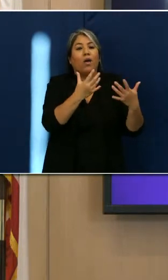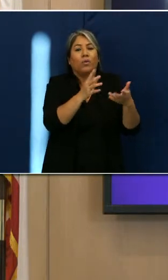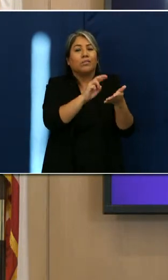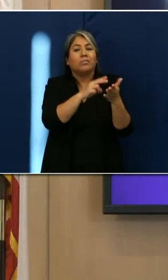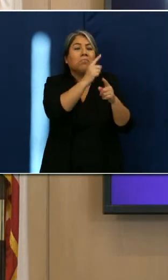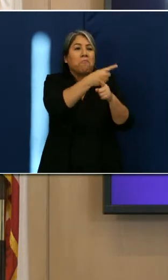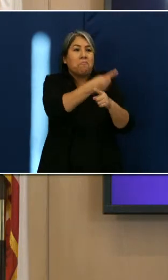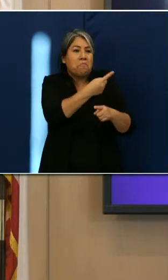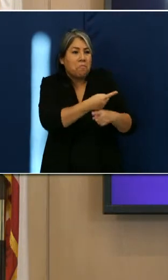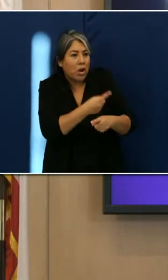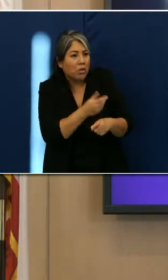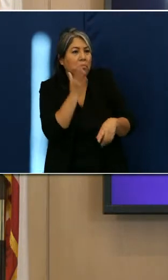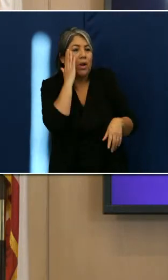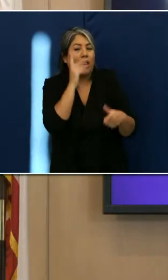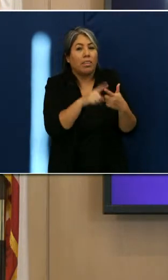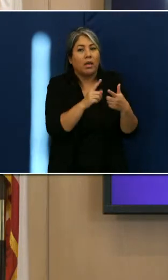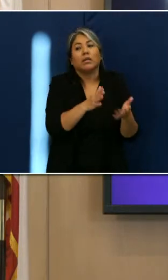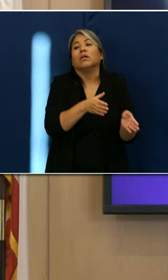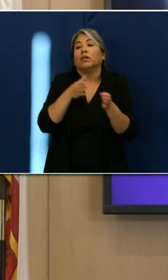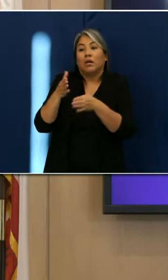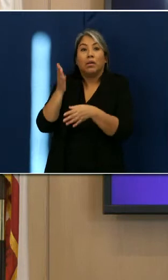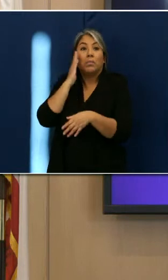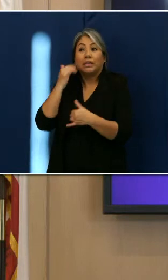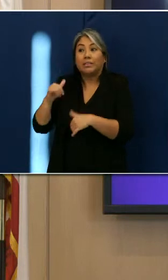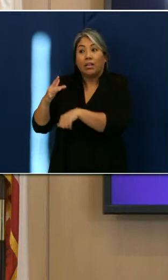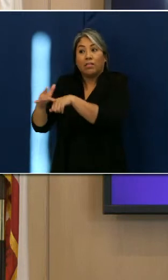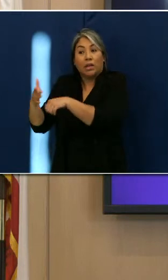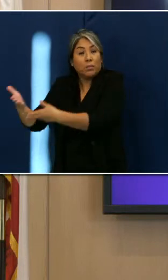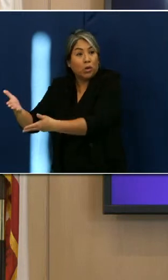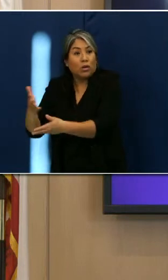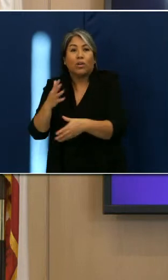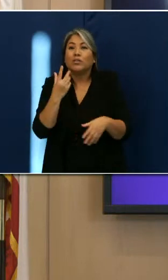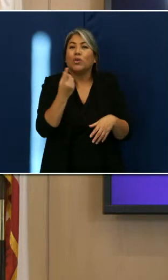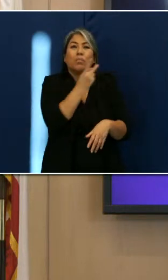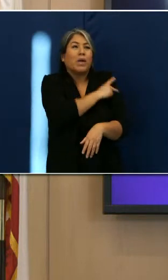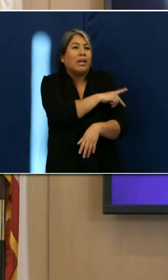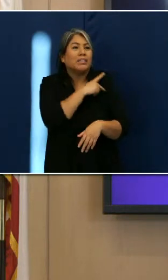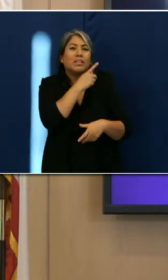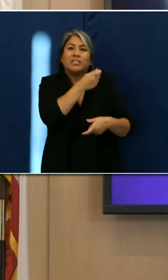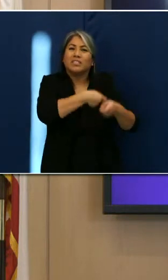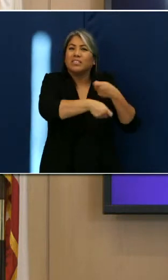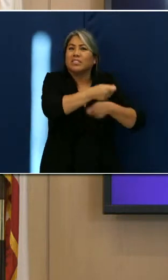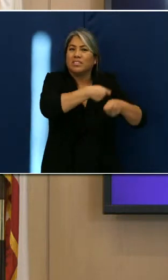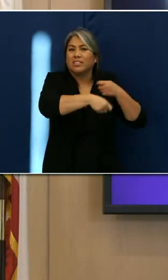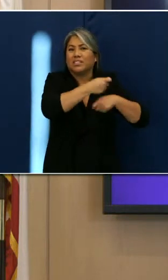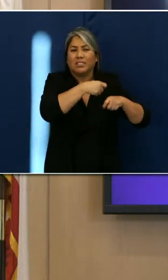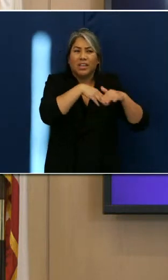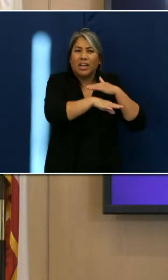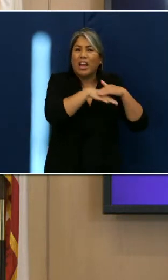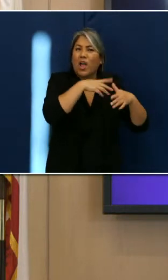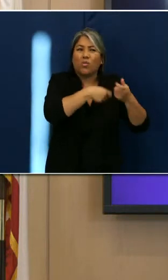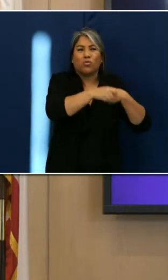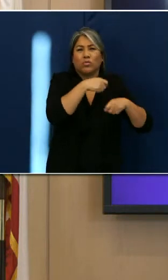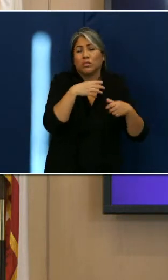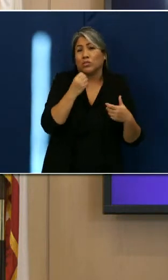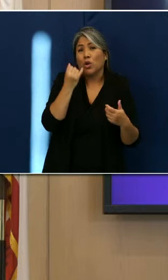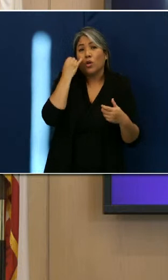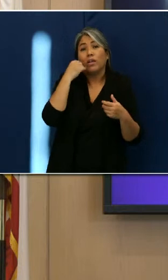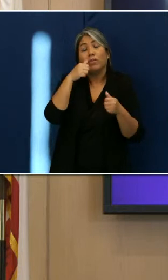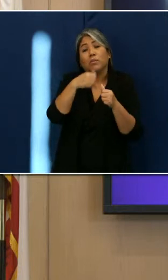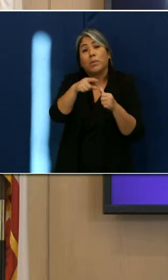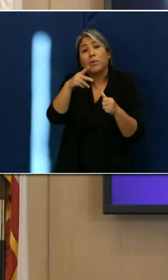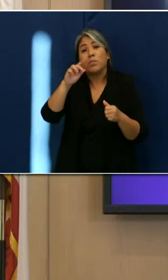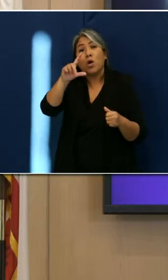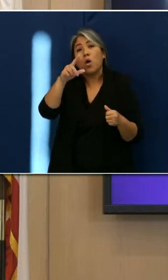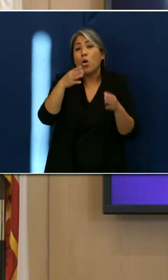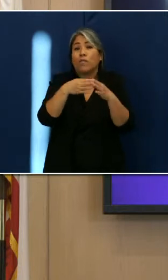So there's a constant flow of patients in and out of this. So that's, but just overall, if you remember, Paul,